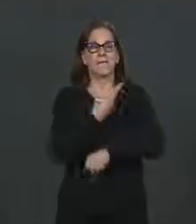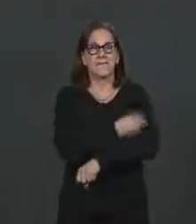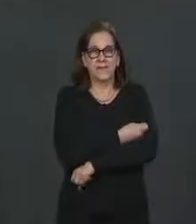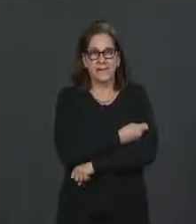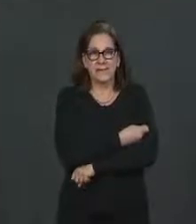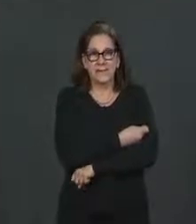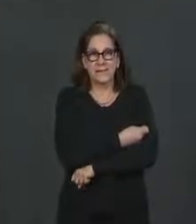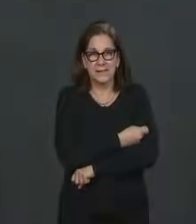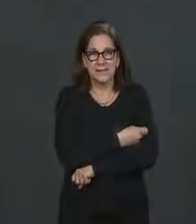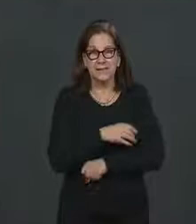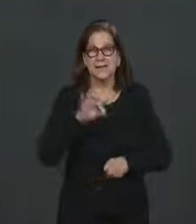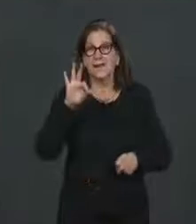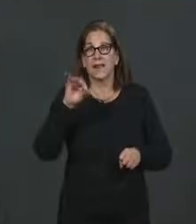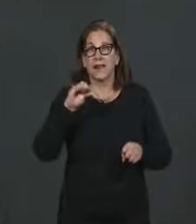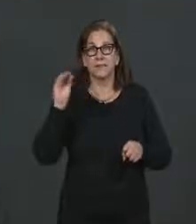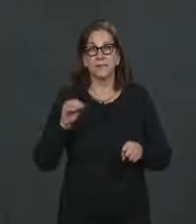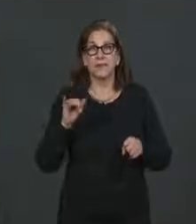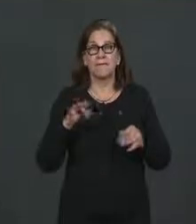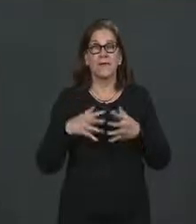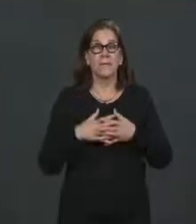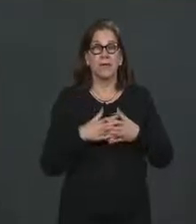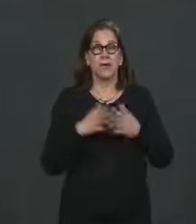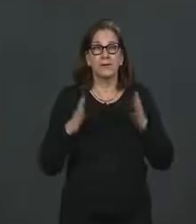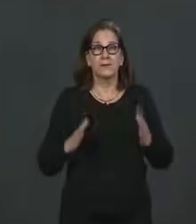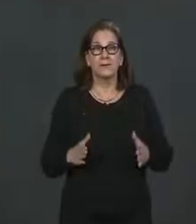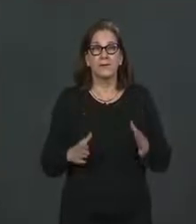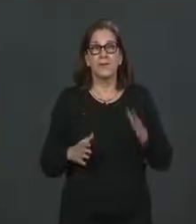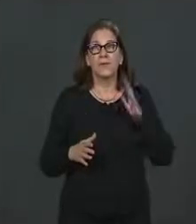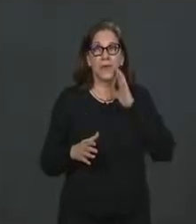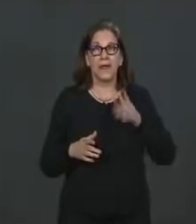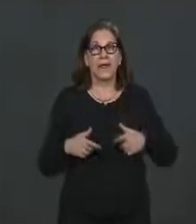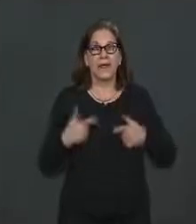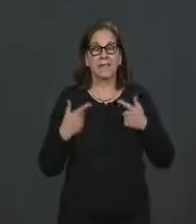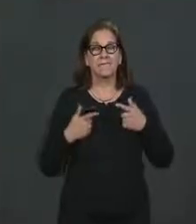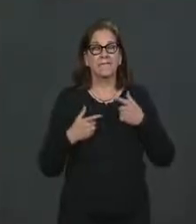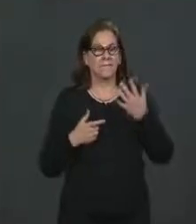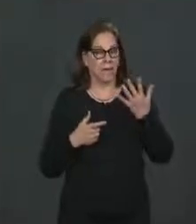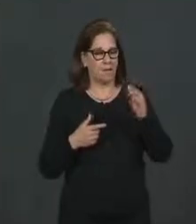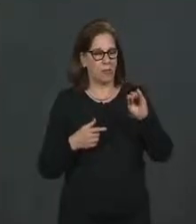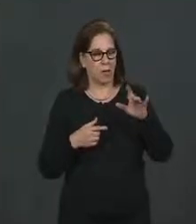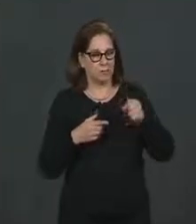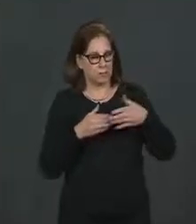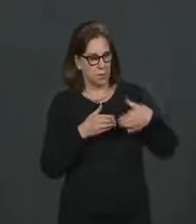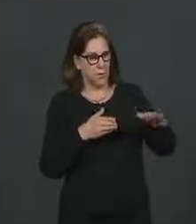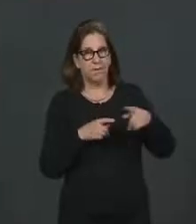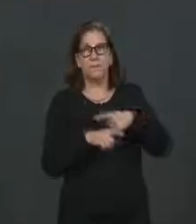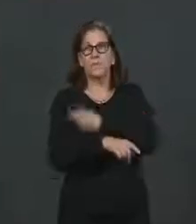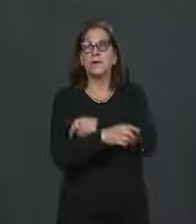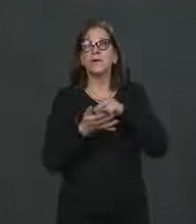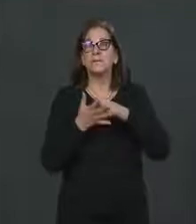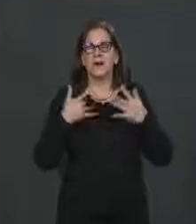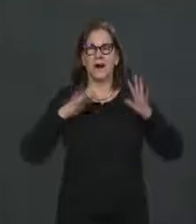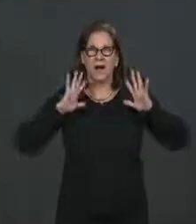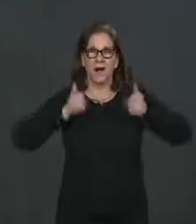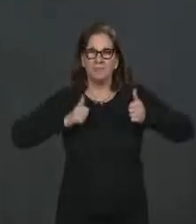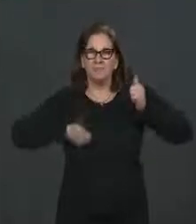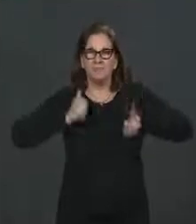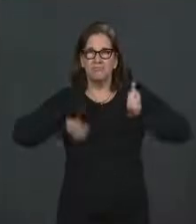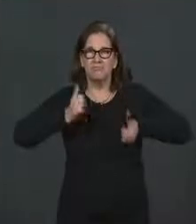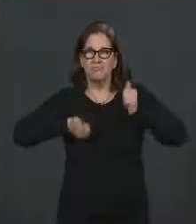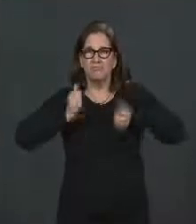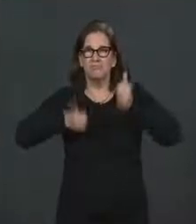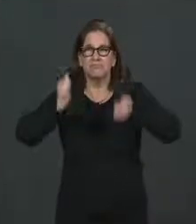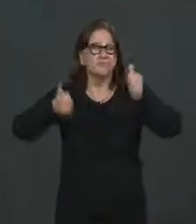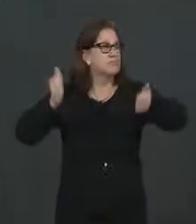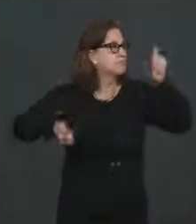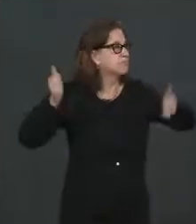miles of a place they can get a shot. And of course, it'll take time for everyone to get their appointment. It's a big